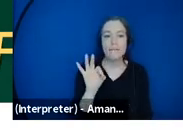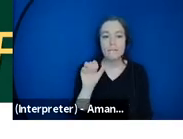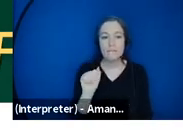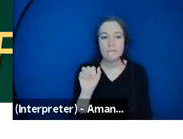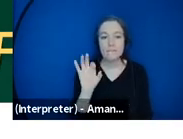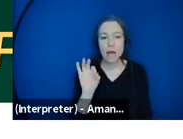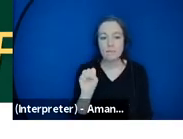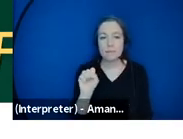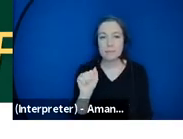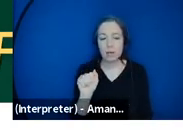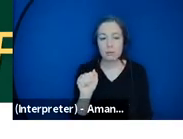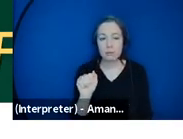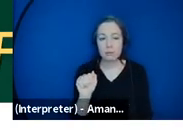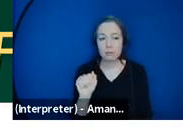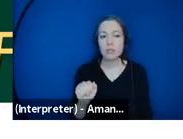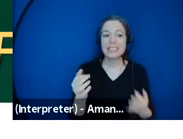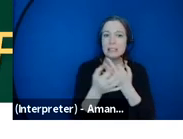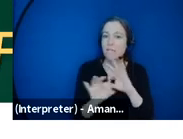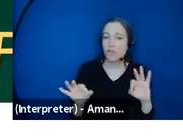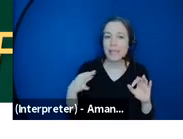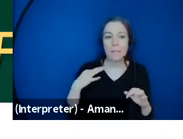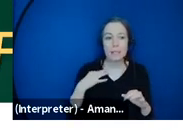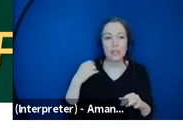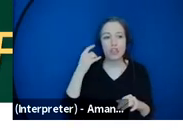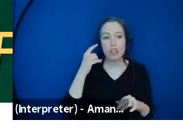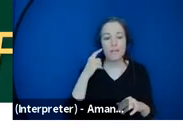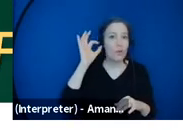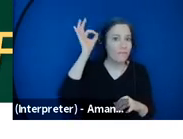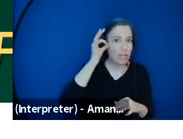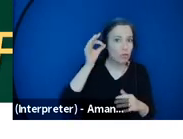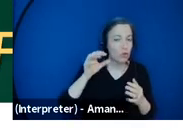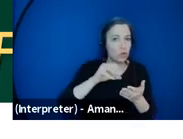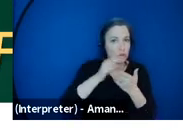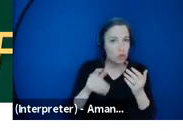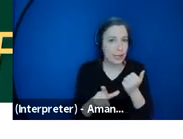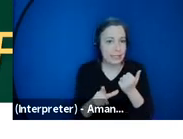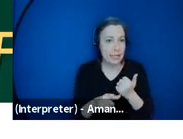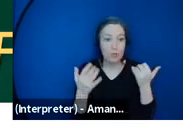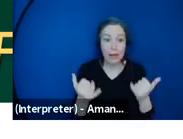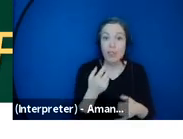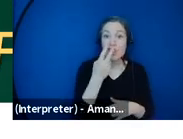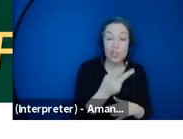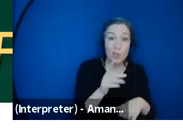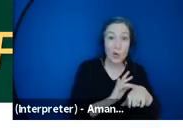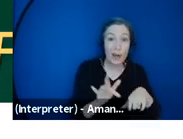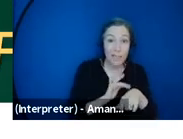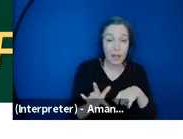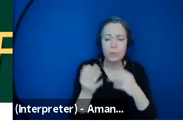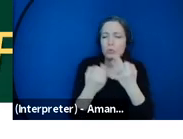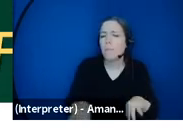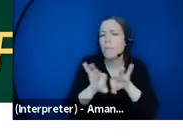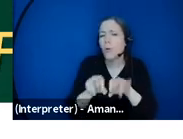aid. Right now there are two FAFSA applications available so very important to make sure that you're completing the correct application.